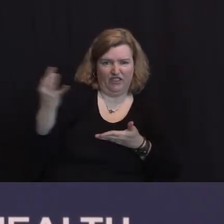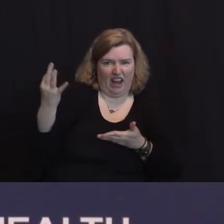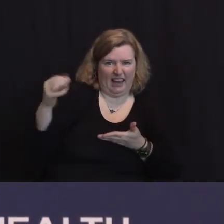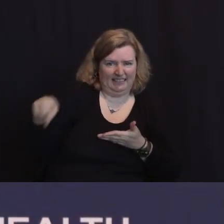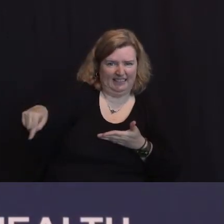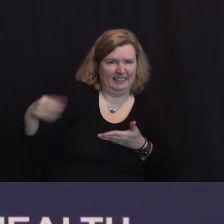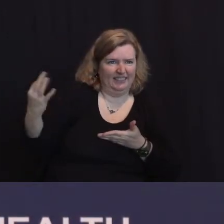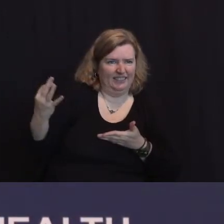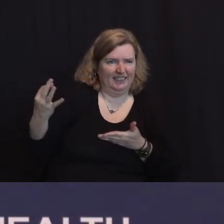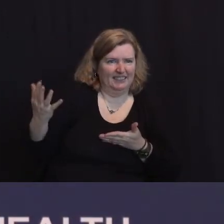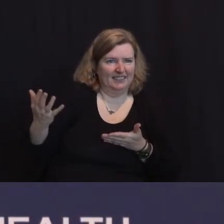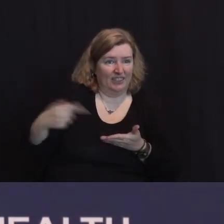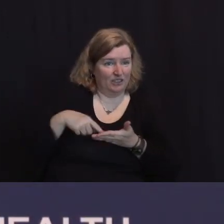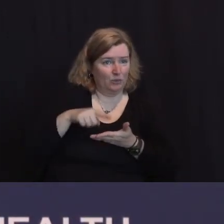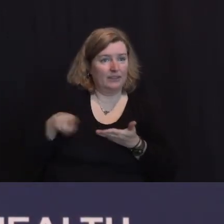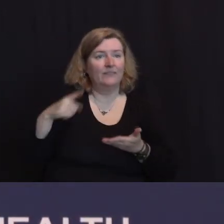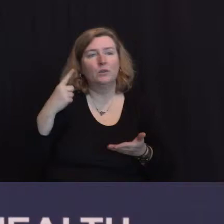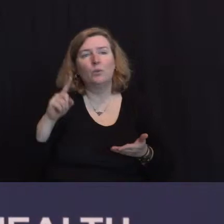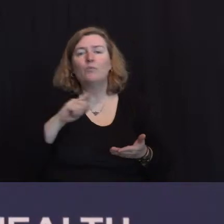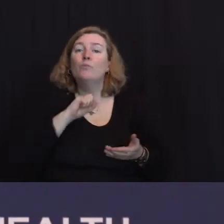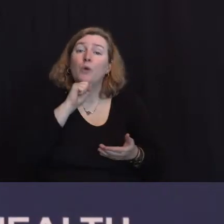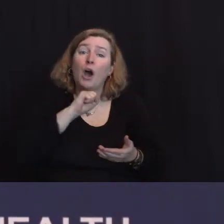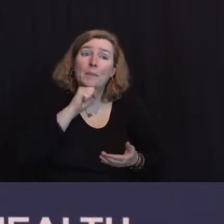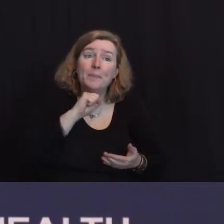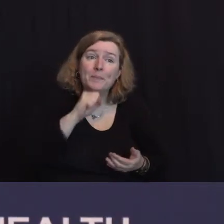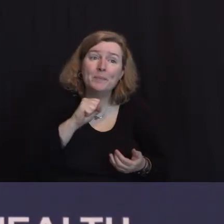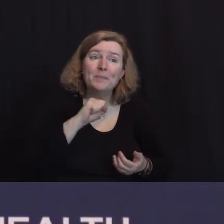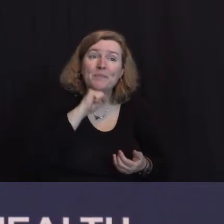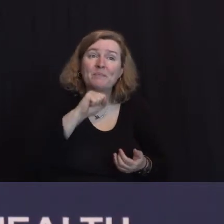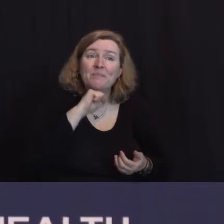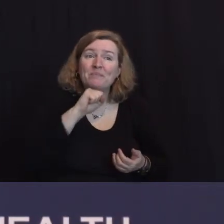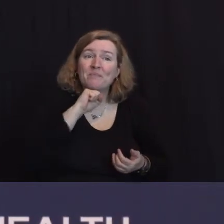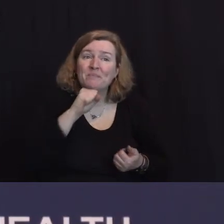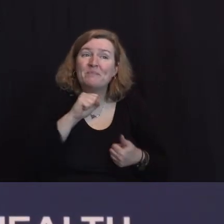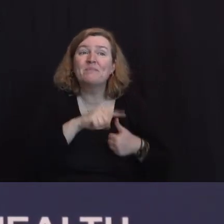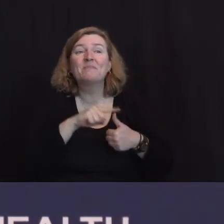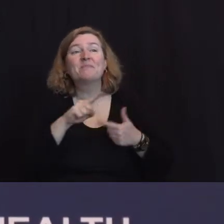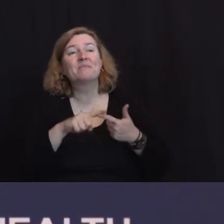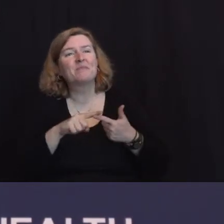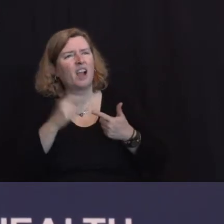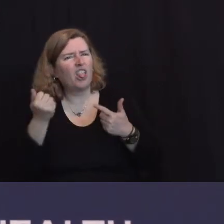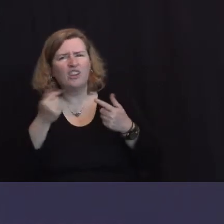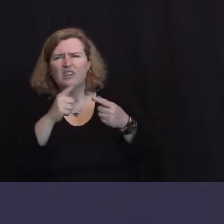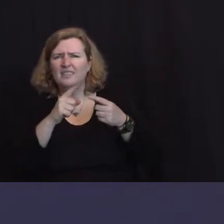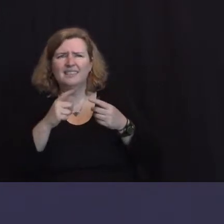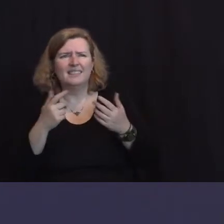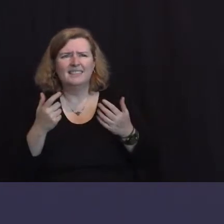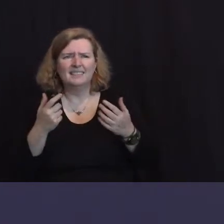restaurants, among other steps. So stay strong and God bless.